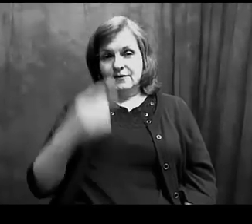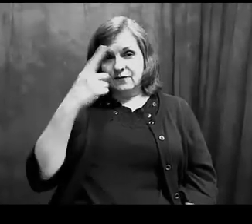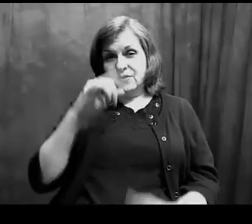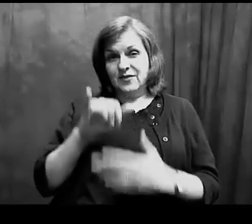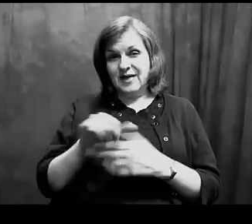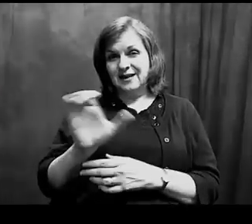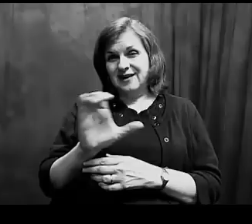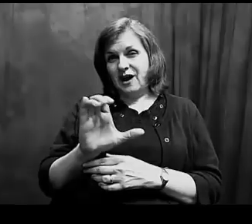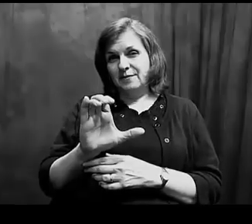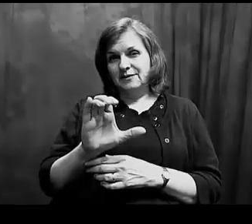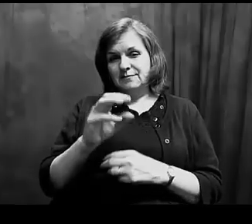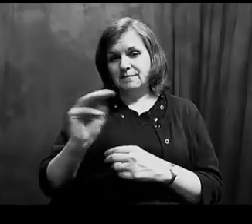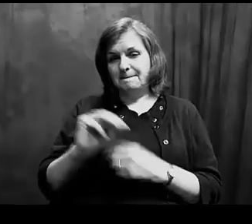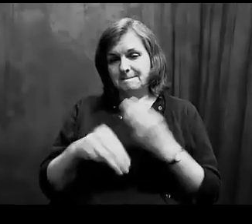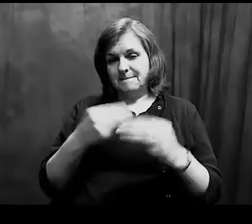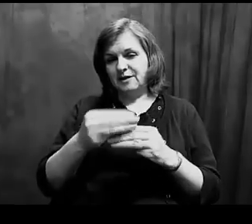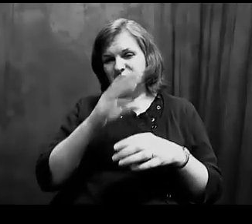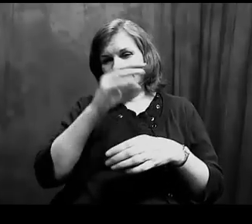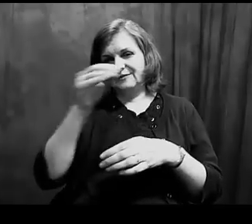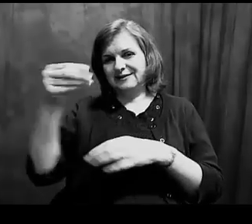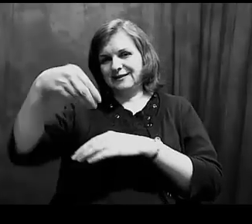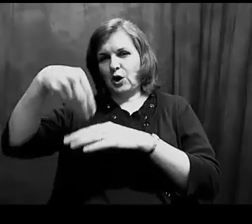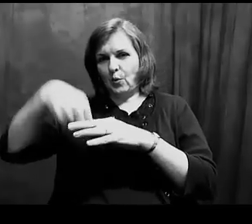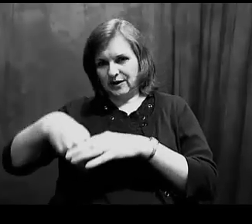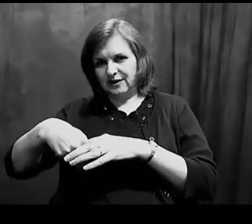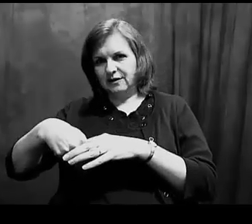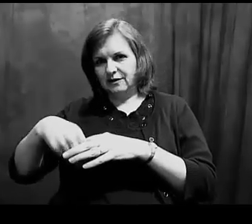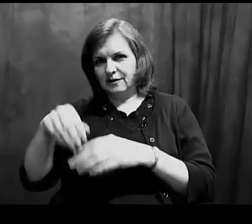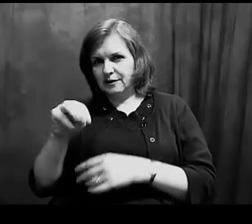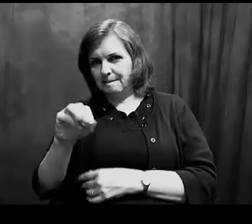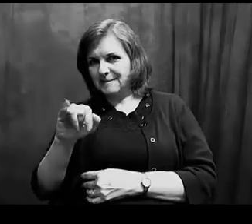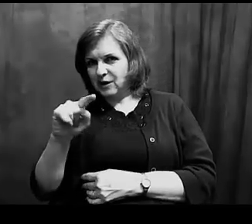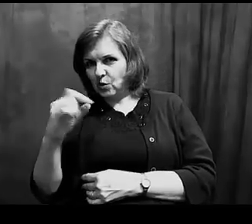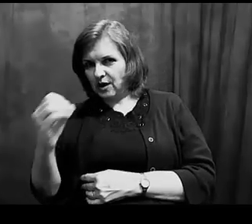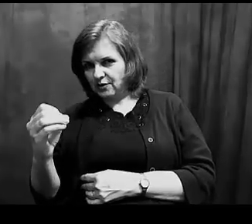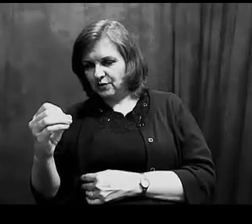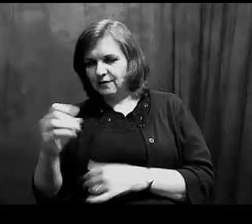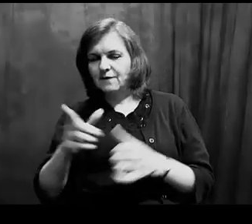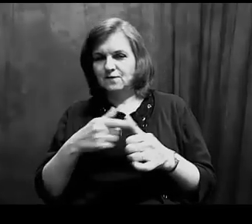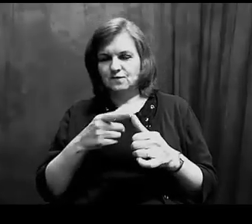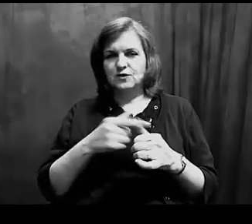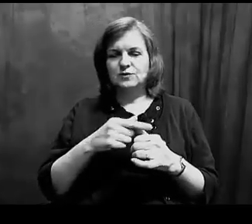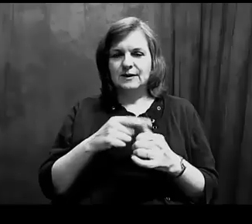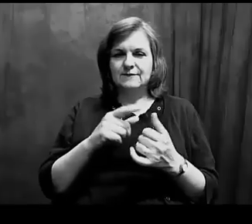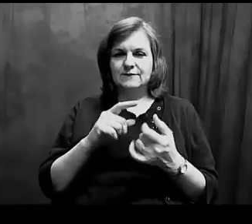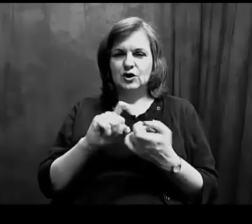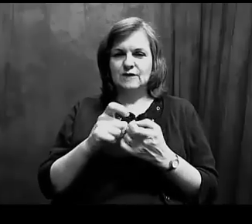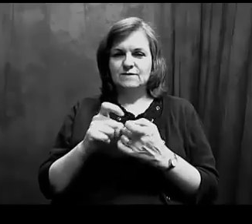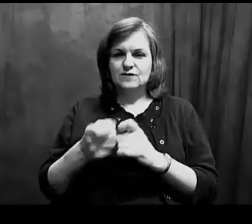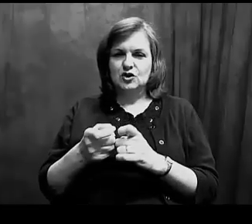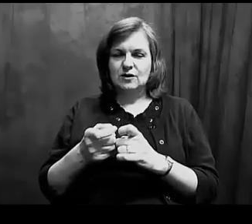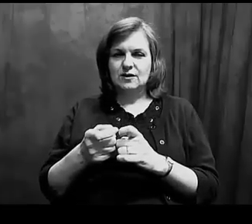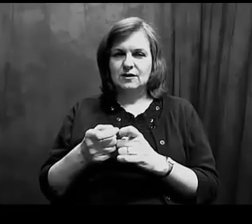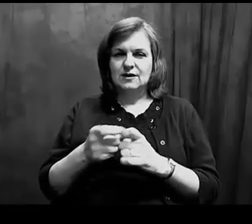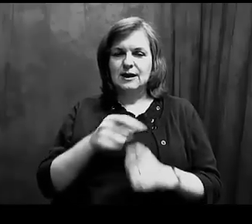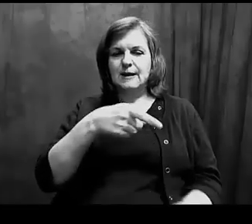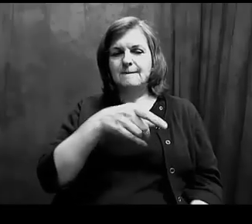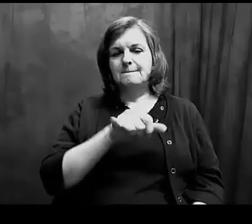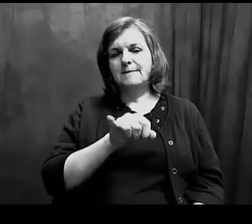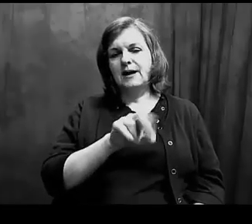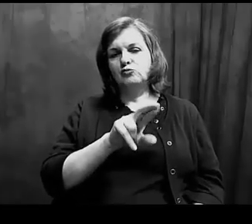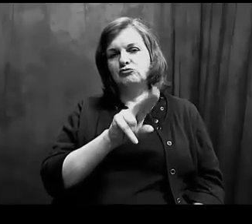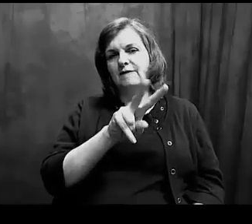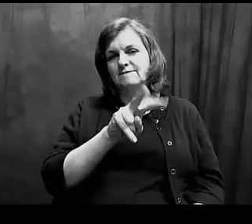In order to move that carbon molecule into the mitochondria, we actually have to go through this